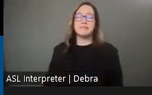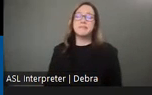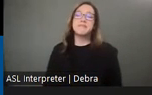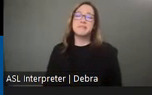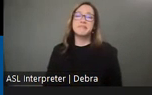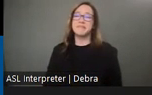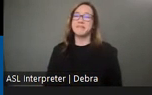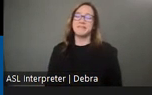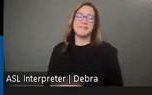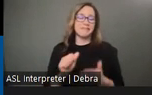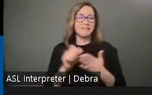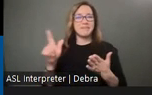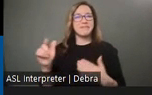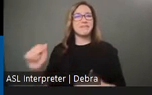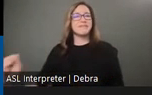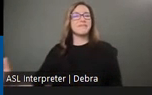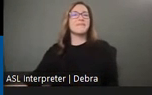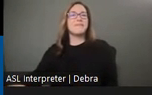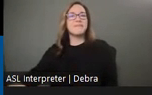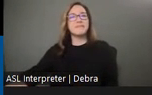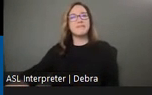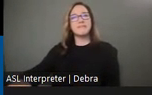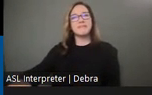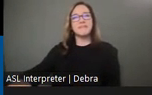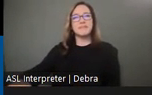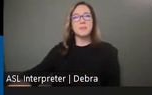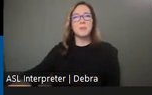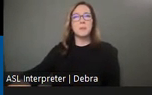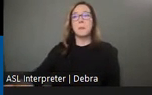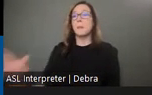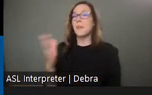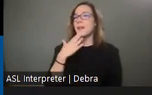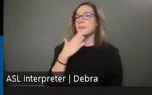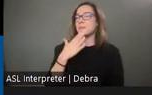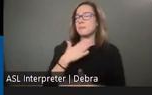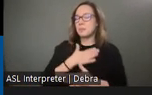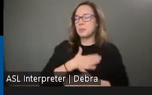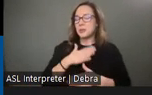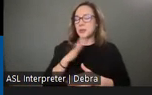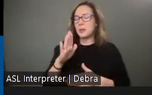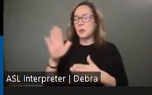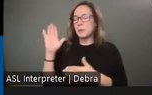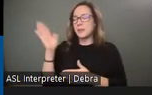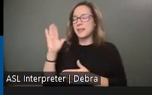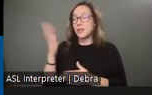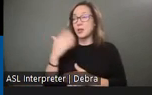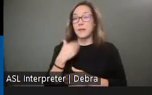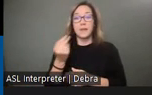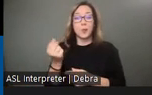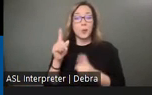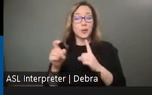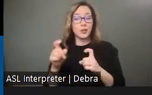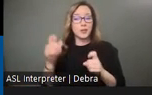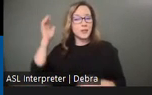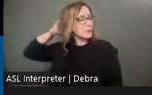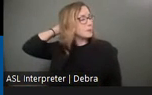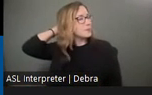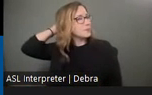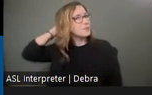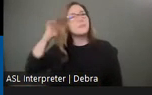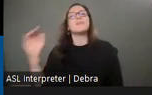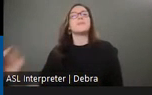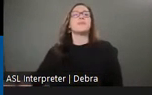That's it. Thanks, Brian. Appreciate that presentation. We do have a few questions, so I will